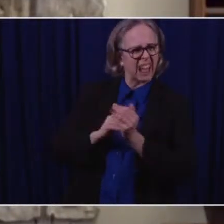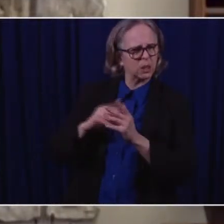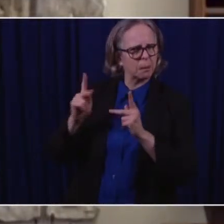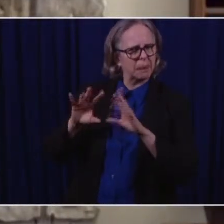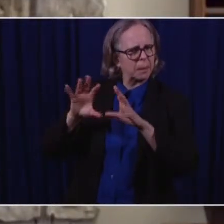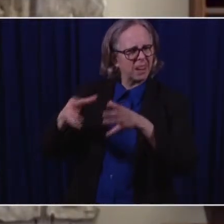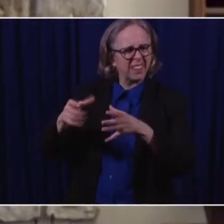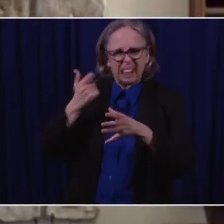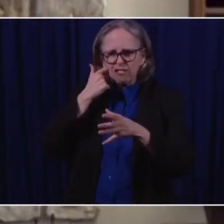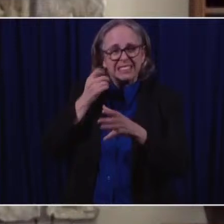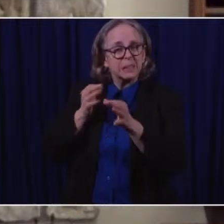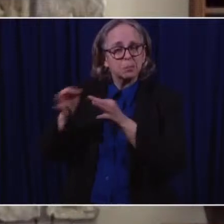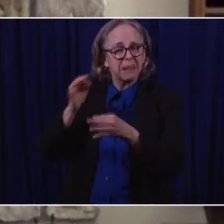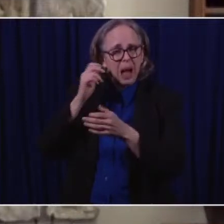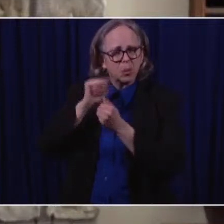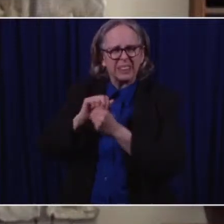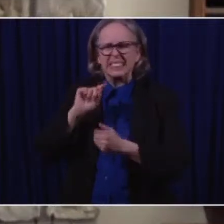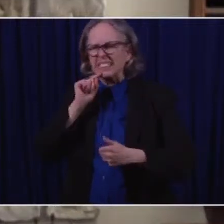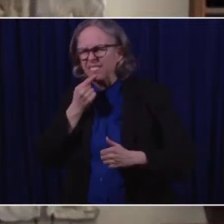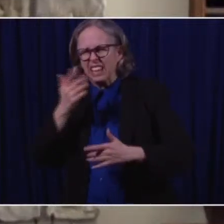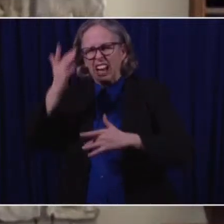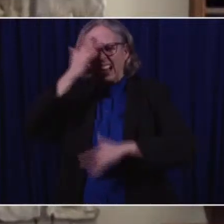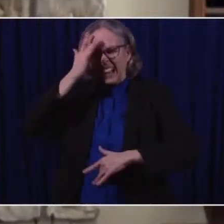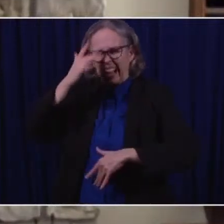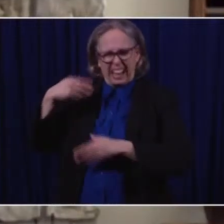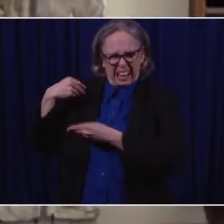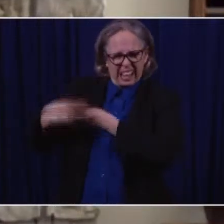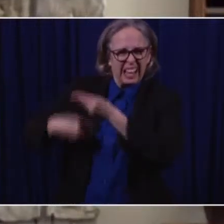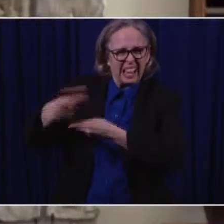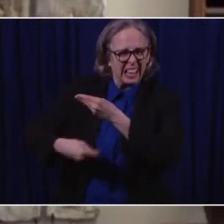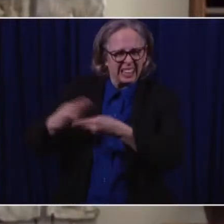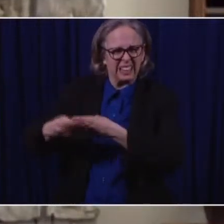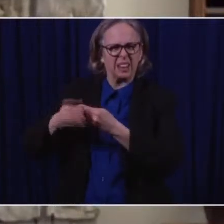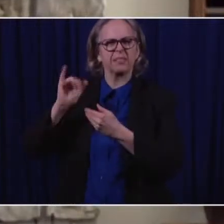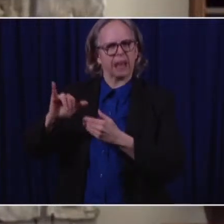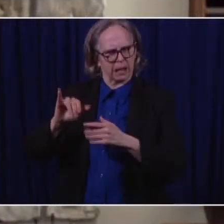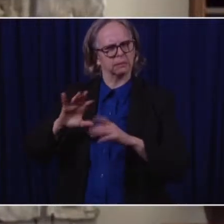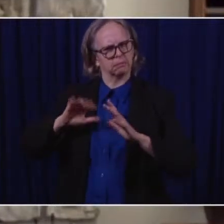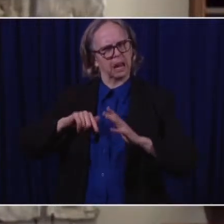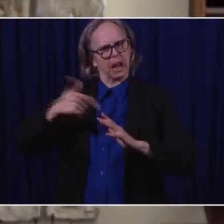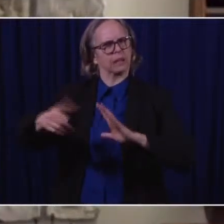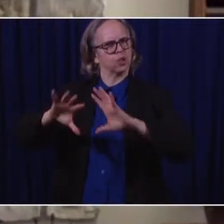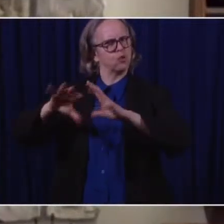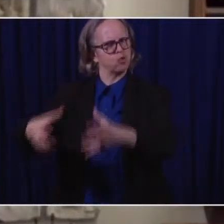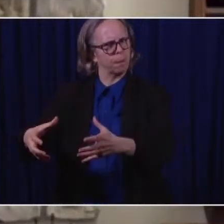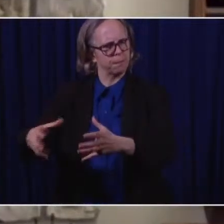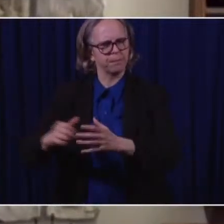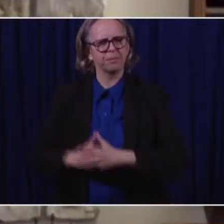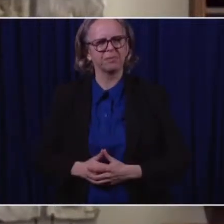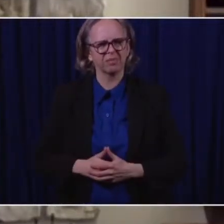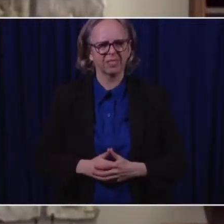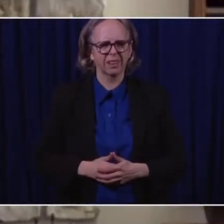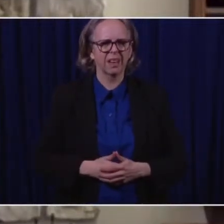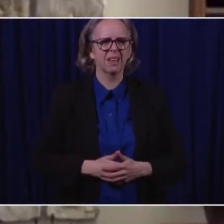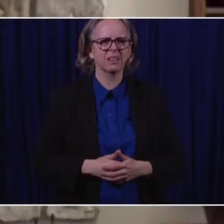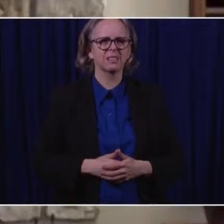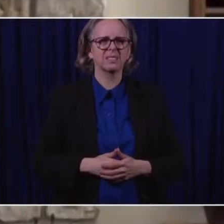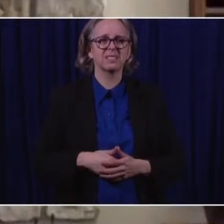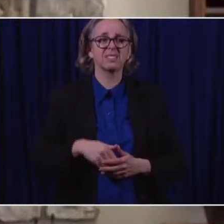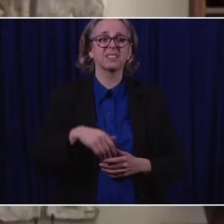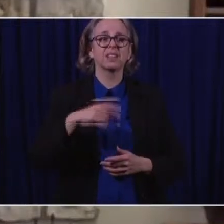who next Monday will be able to start being vaccinated. And the 2 million people, Ohio